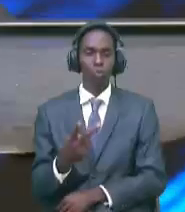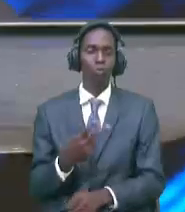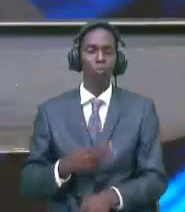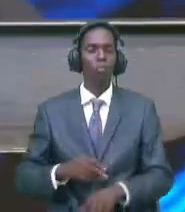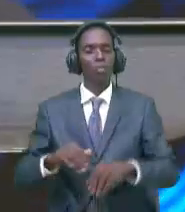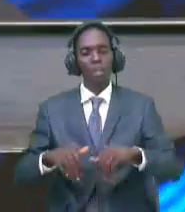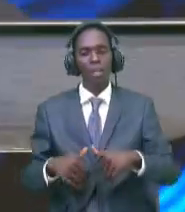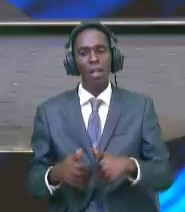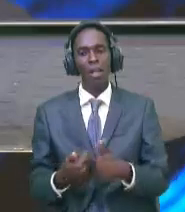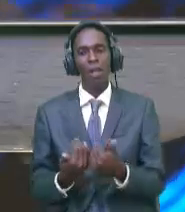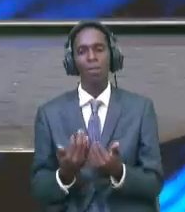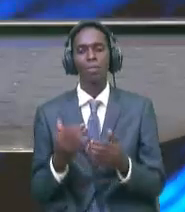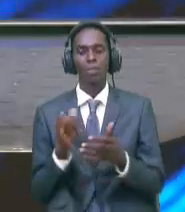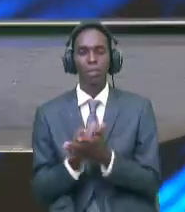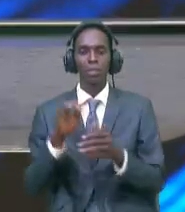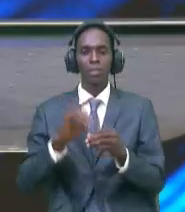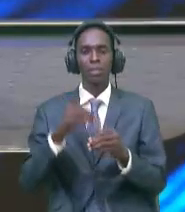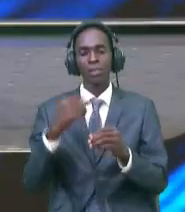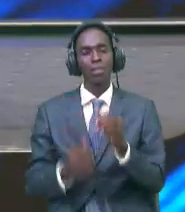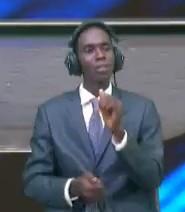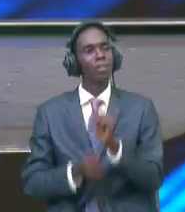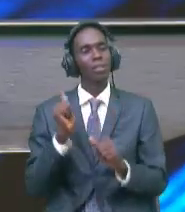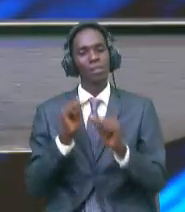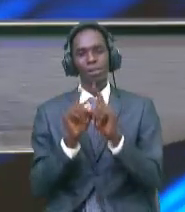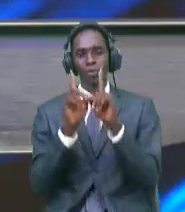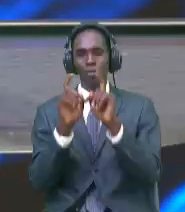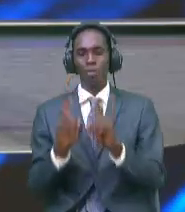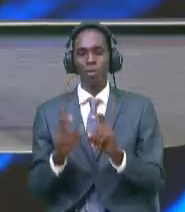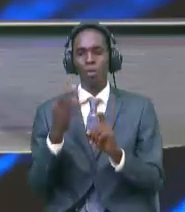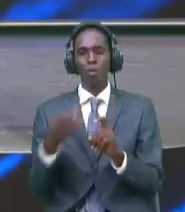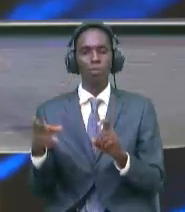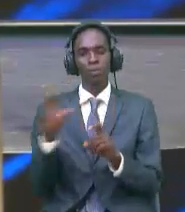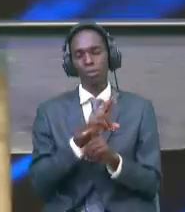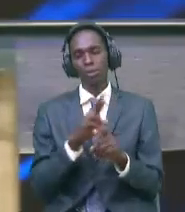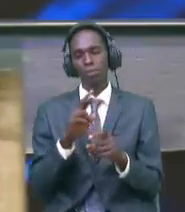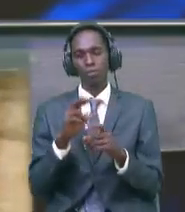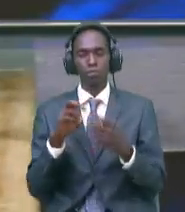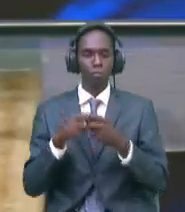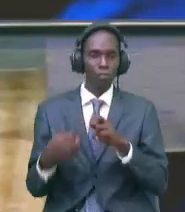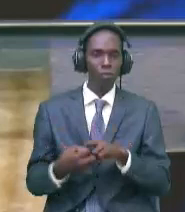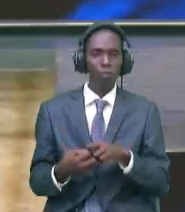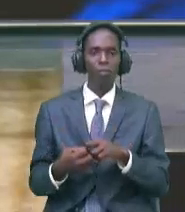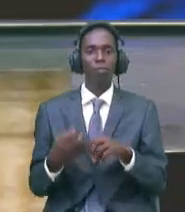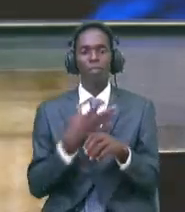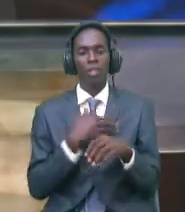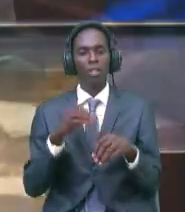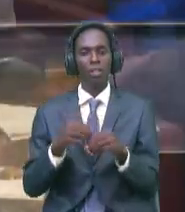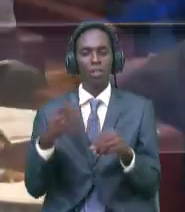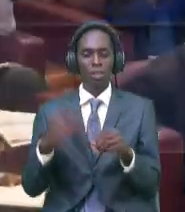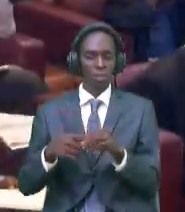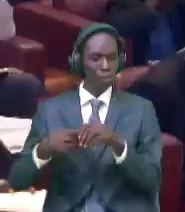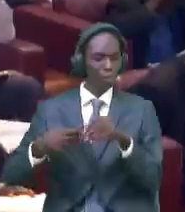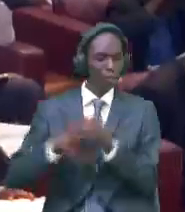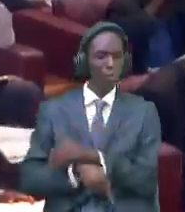that in a great trial of affliction, the abundance of their joy and their deep poverty